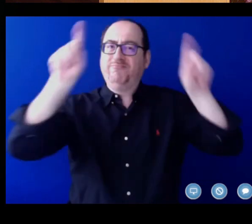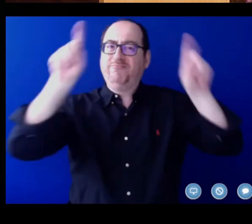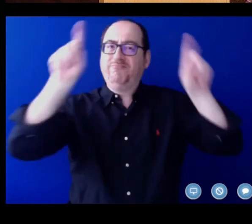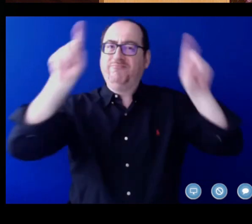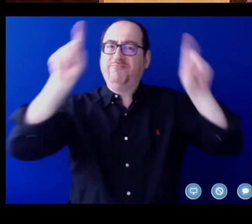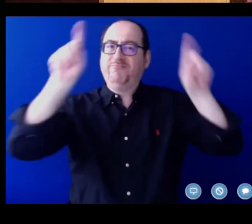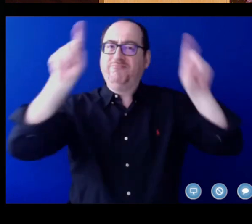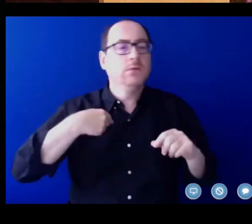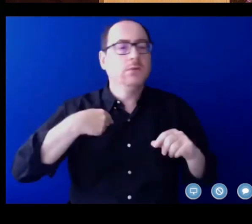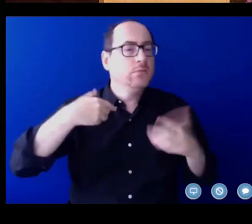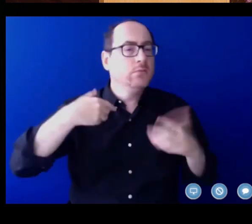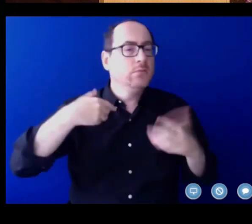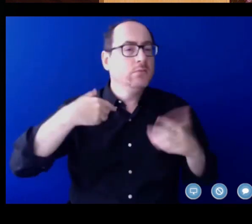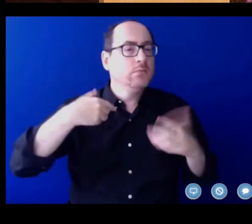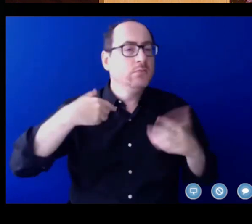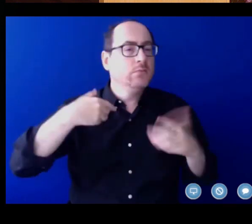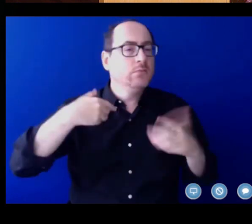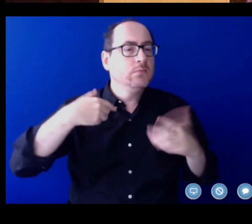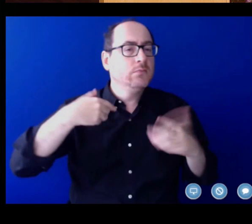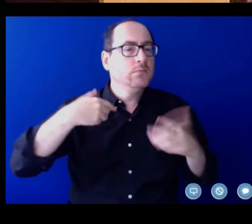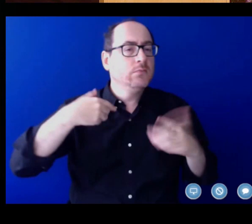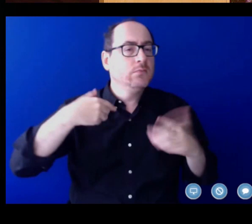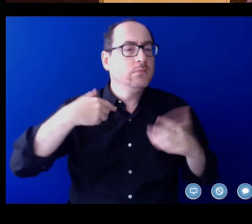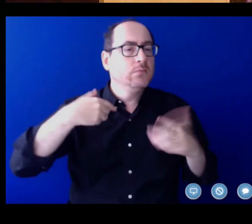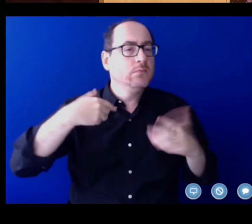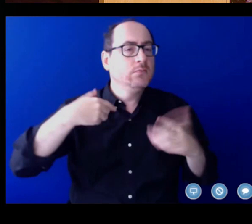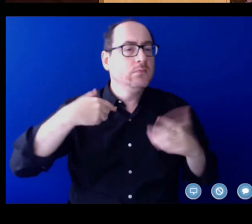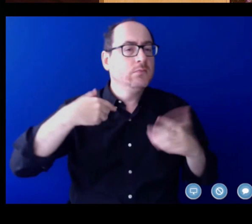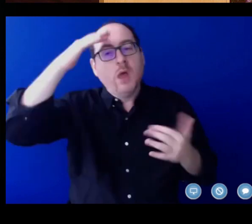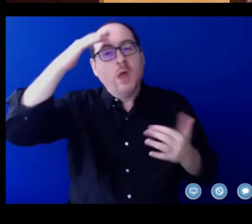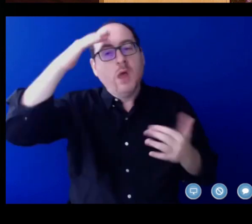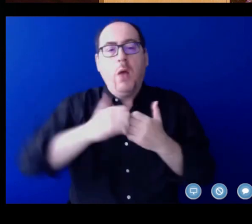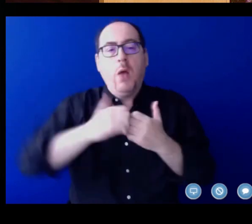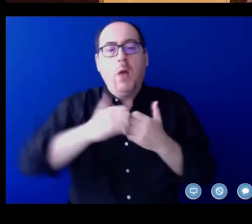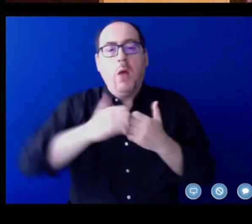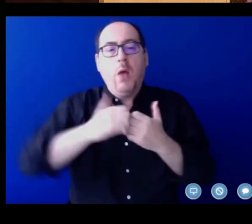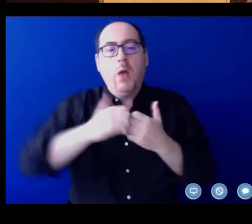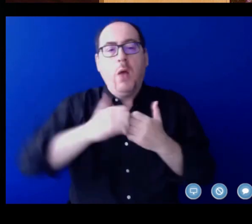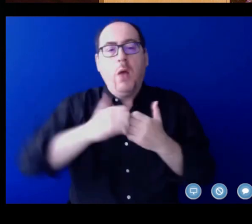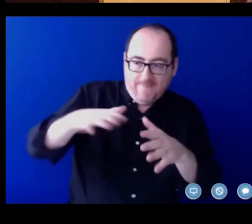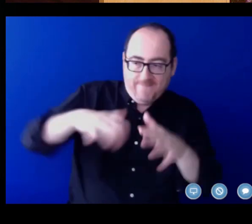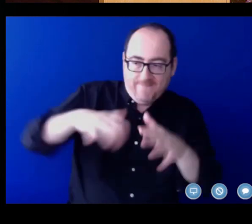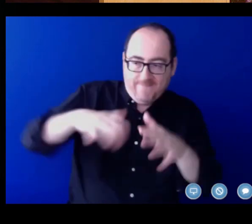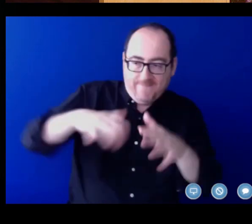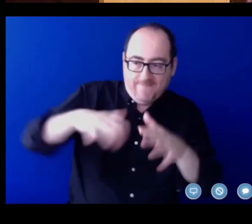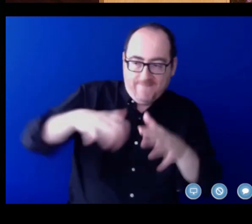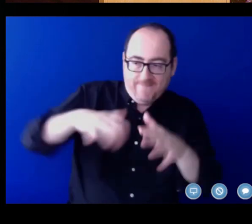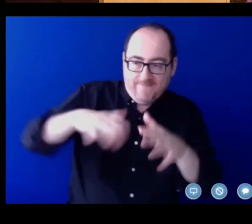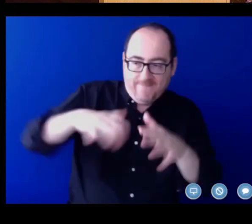left are what I've described as the drivers of wellbeing and inclusion, being social networks, social capital,